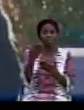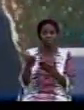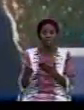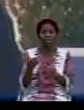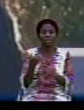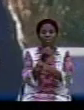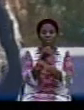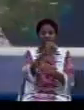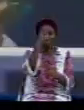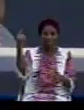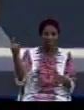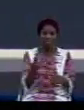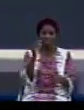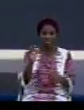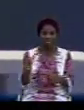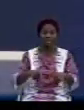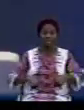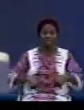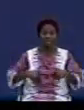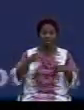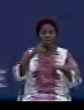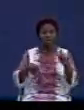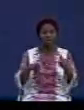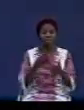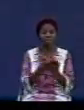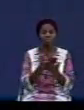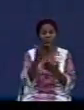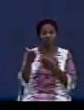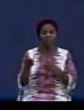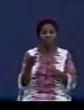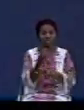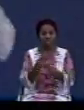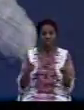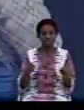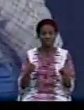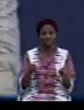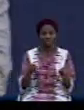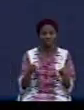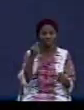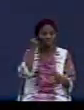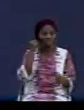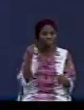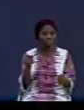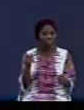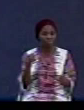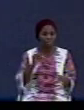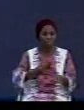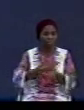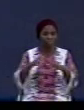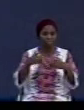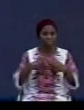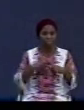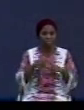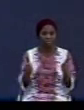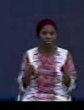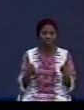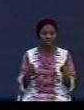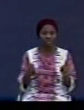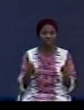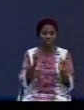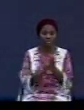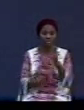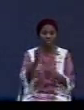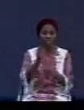or salvation. Silver and gold have I none, but such as I have, give